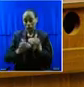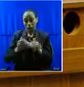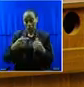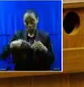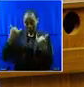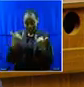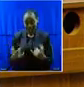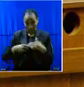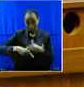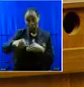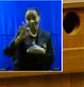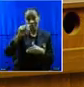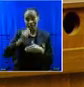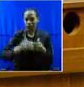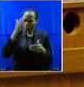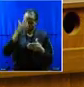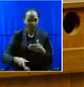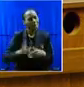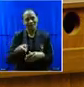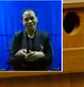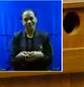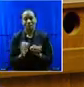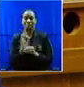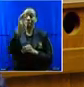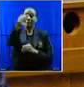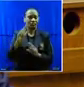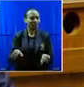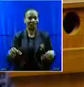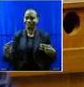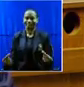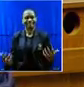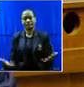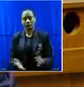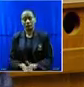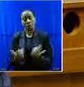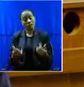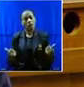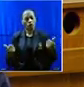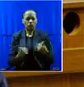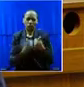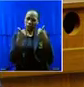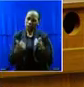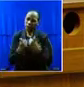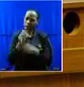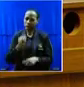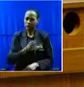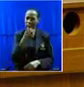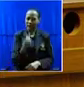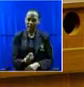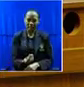The challenges that are being faced by our country from a fiscal point of view